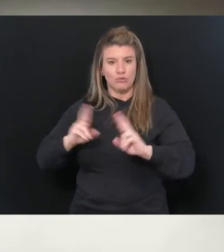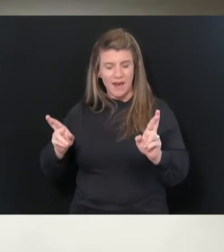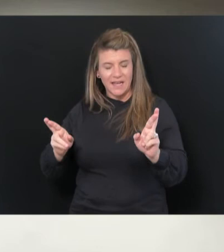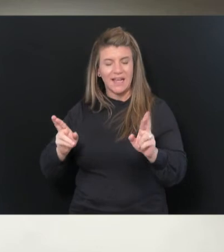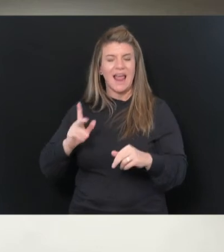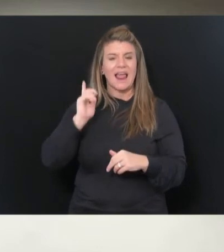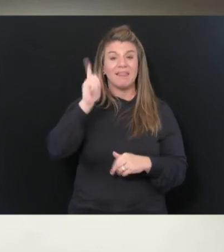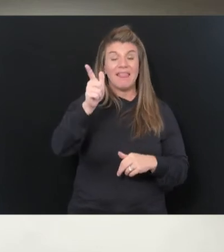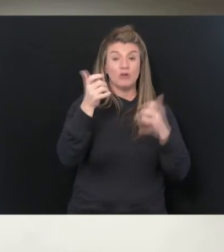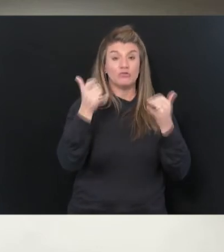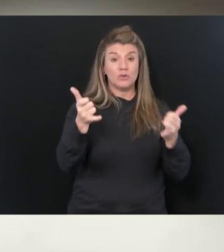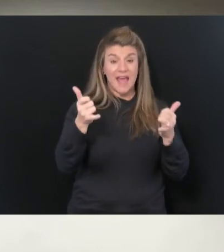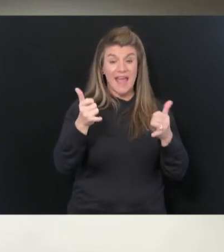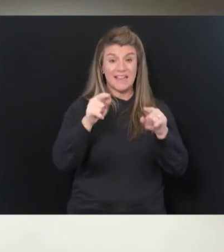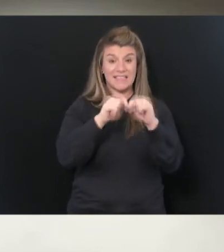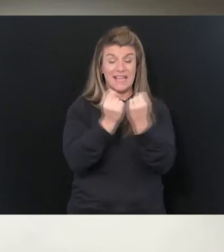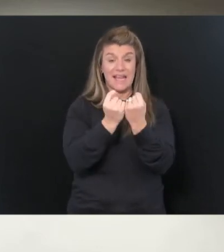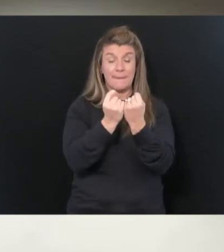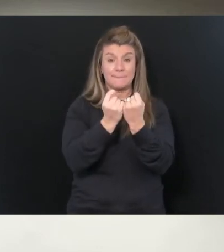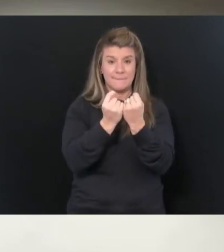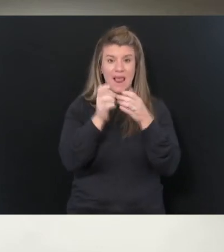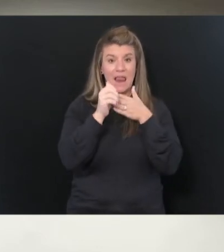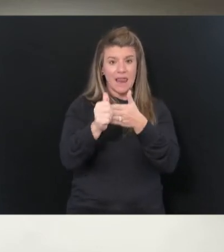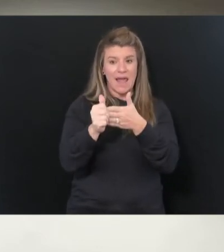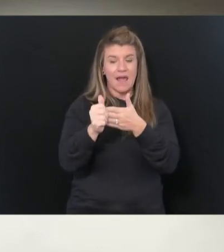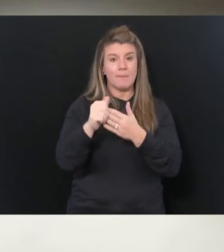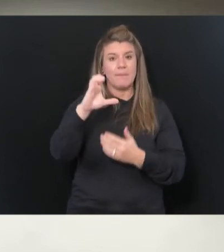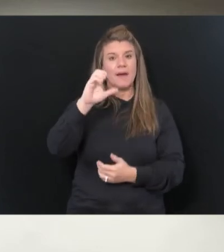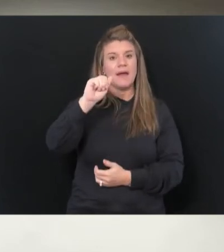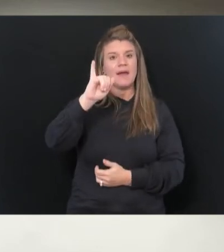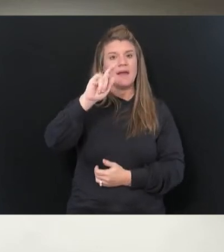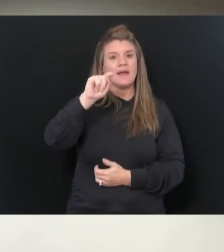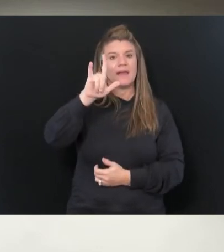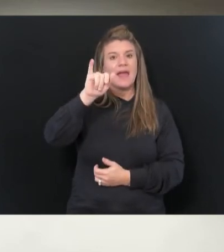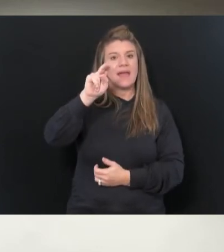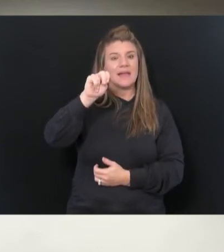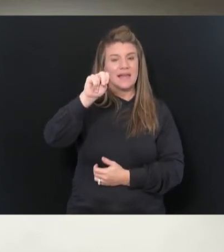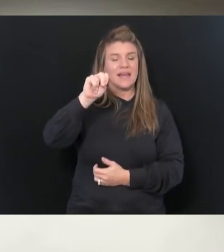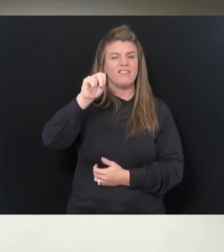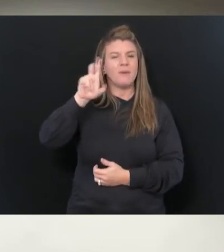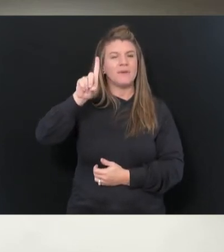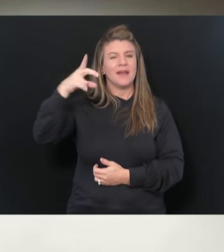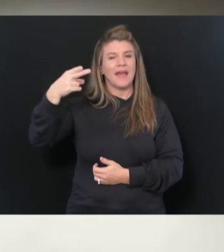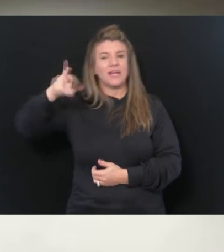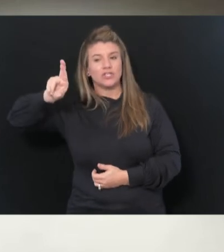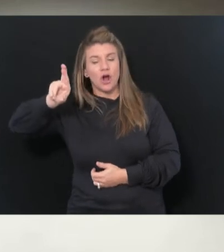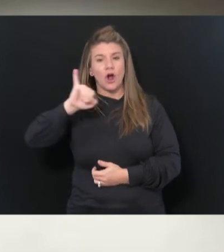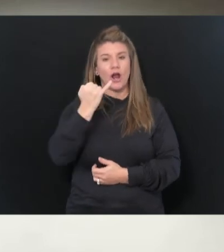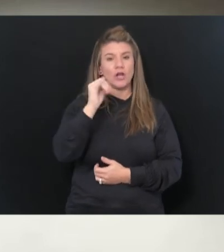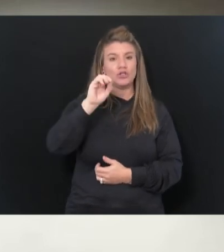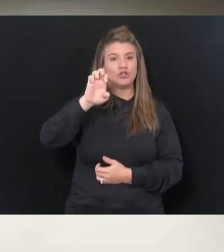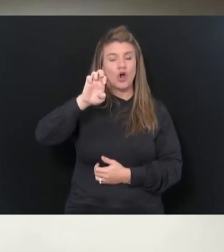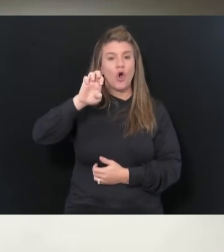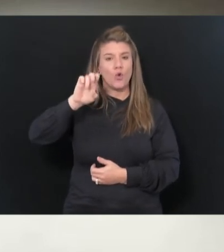today, team led by Caitlin Cohn from DHHR, Joe Peel from the National Guard will